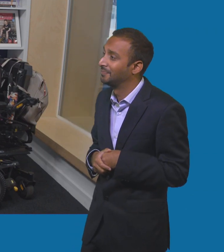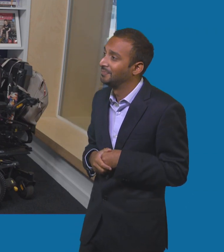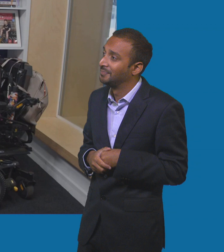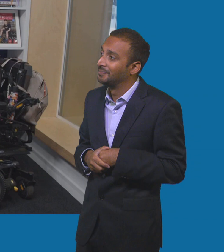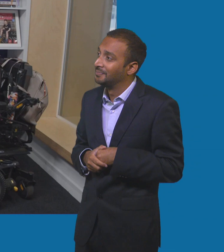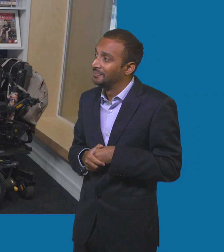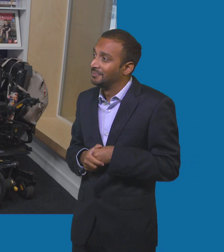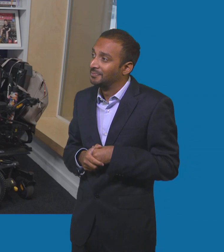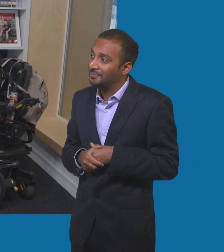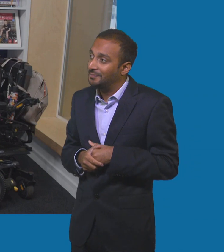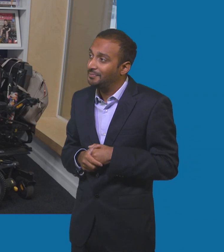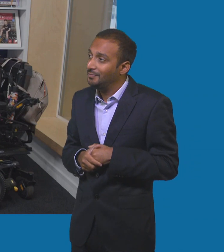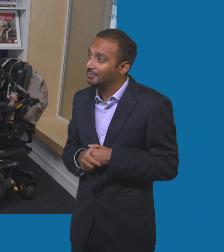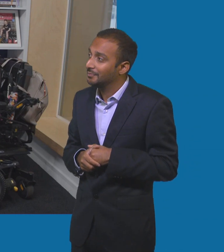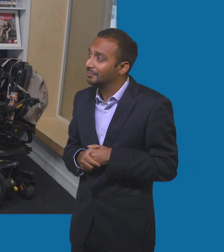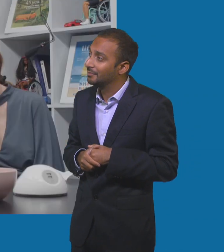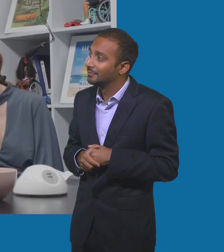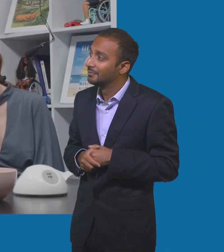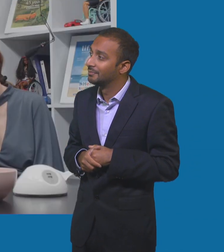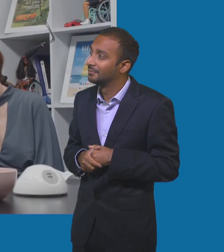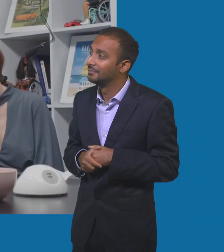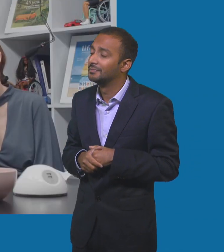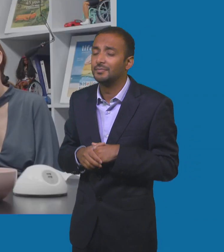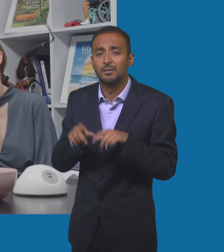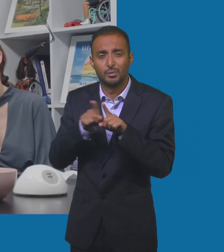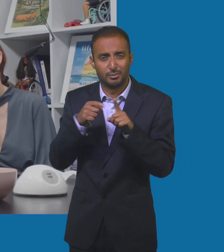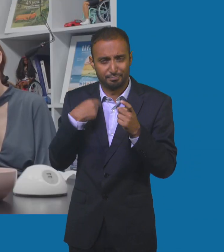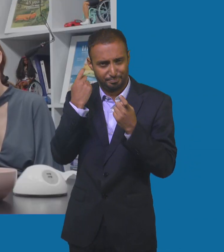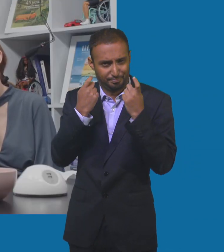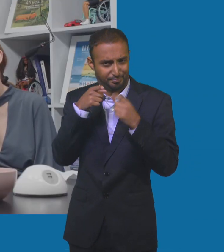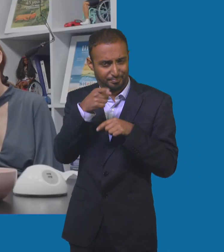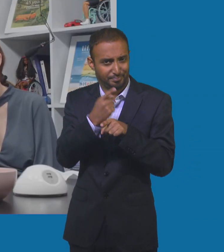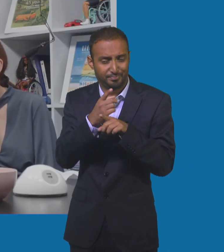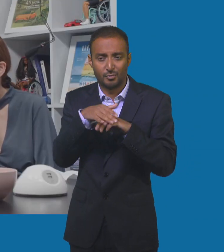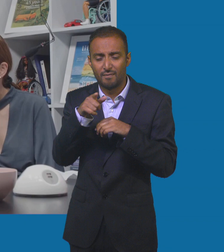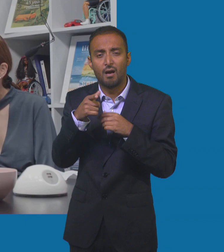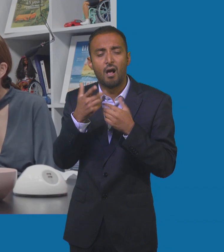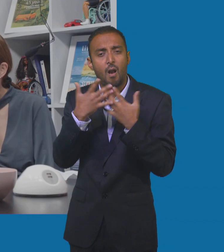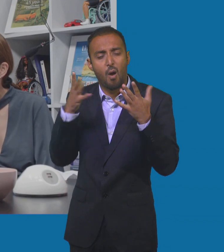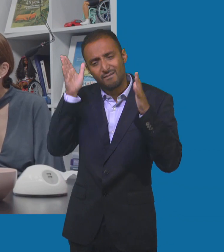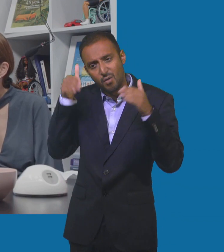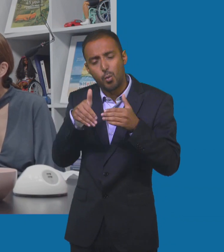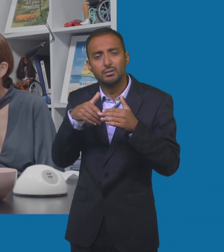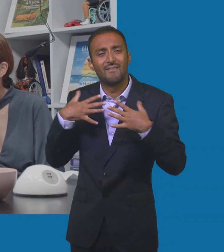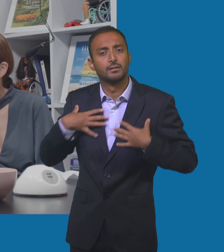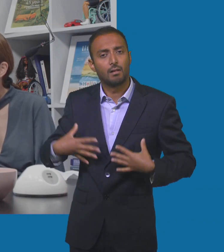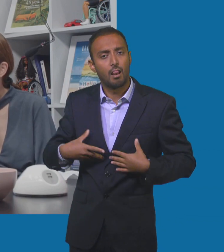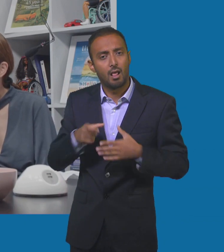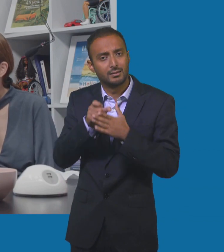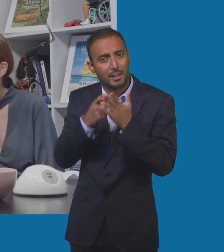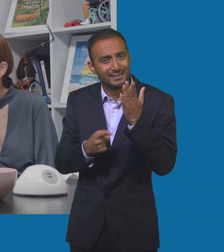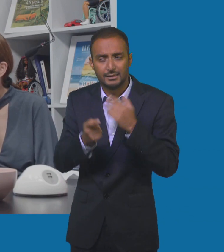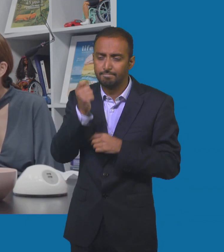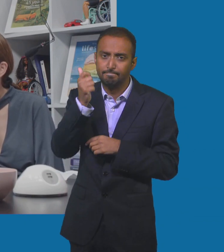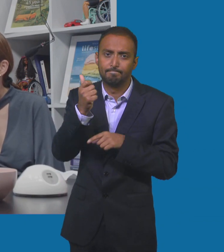I just want to, thinking about what you were saying as well about there's often a focus on physical disability and not thinking about wider disability. One of the